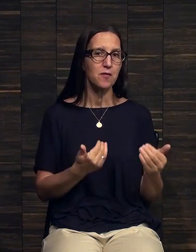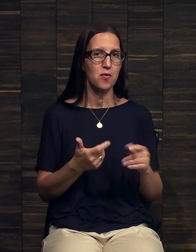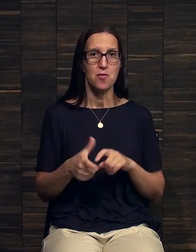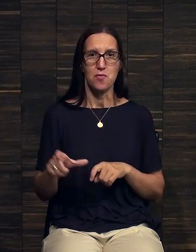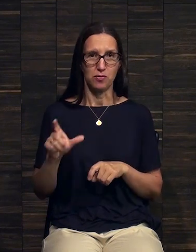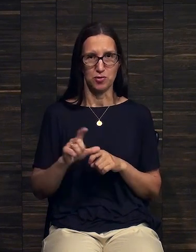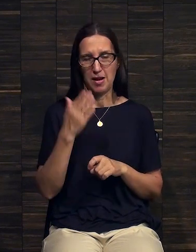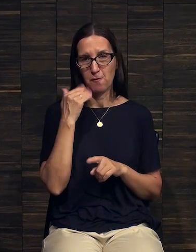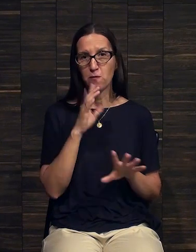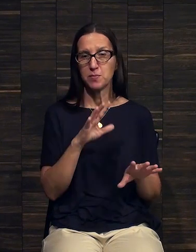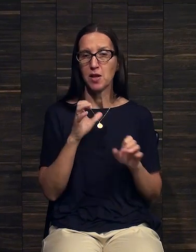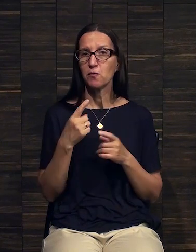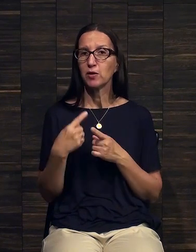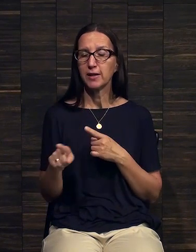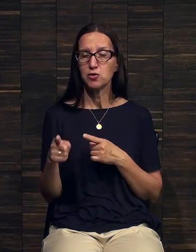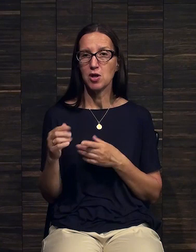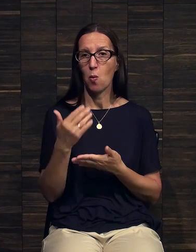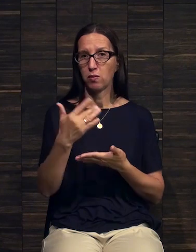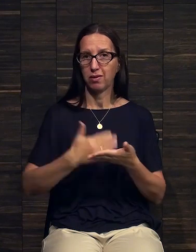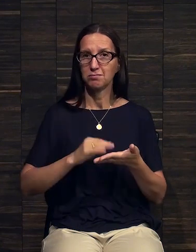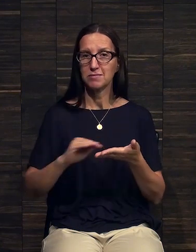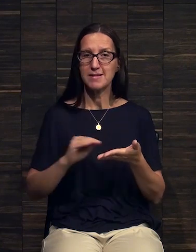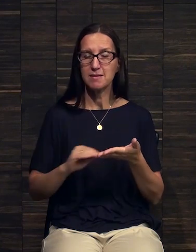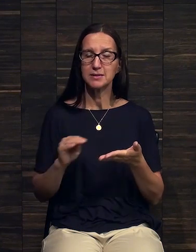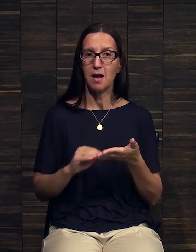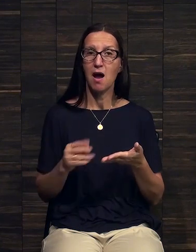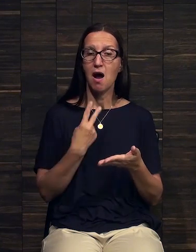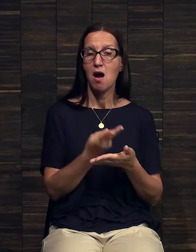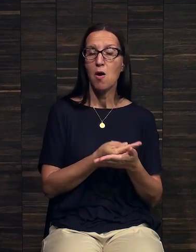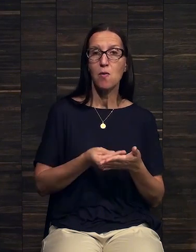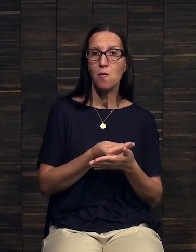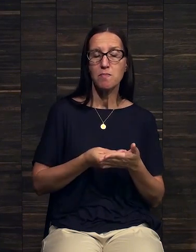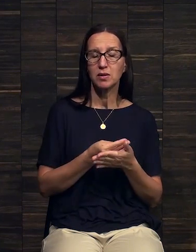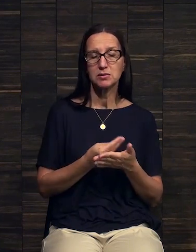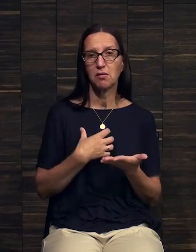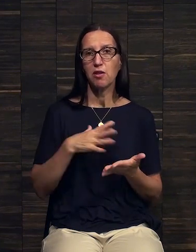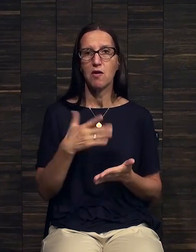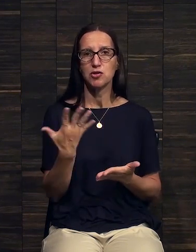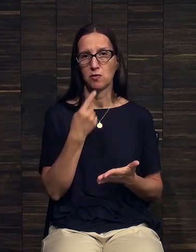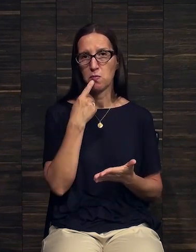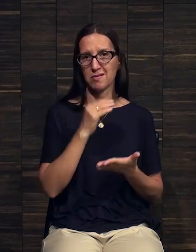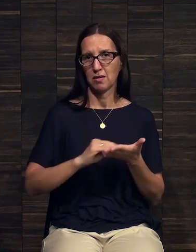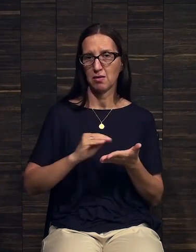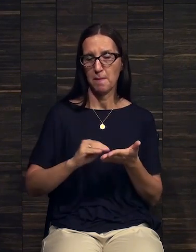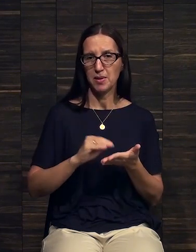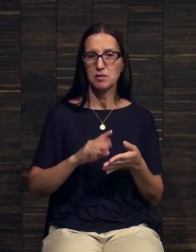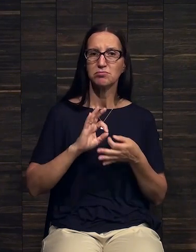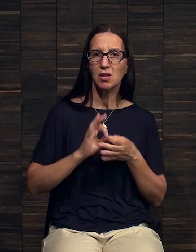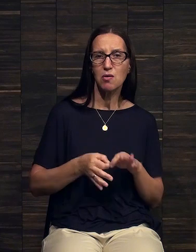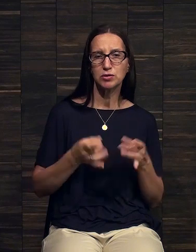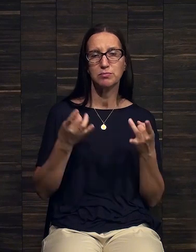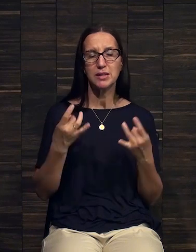Because it is easy to perceive, unlike the text. The comics can be perceived irrespective of the language it is written